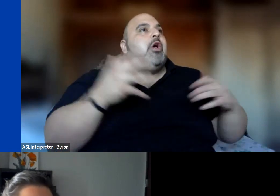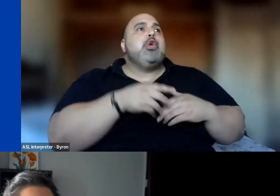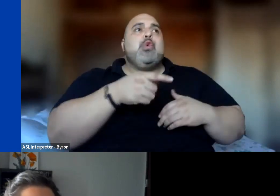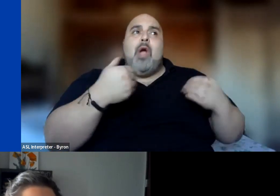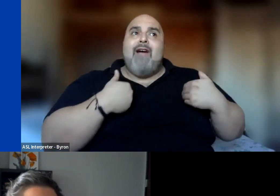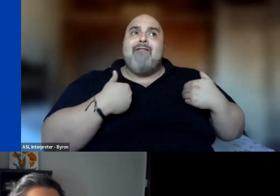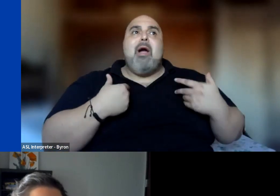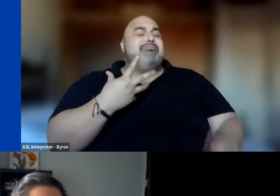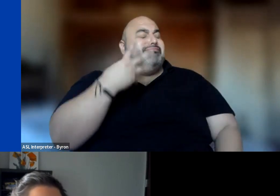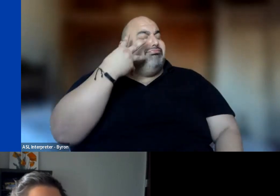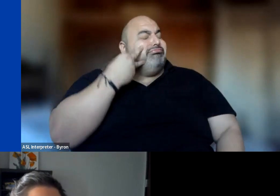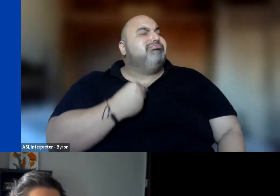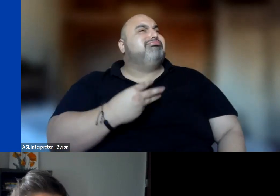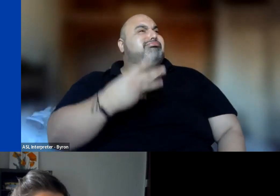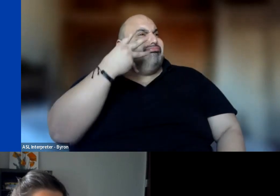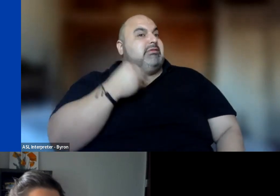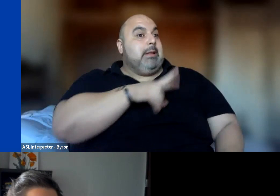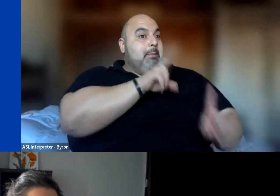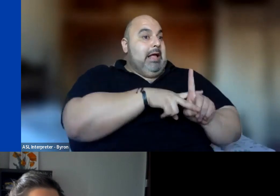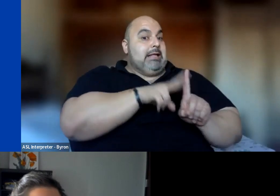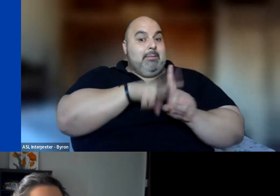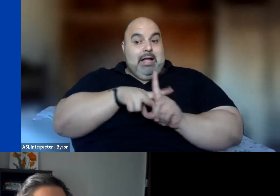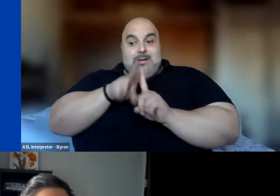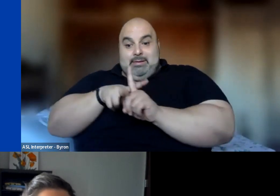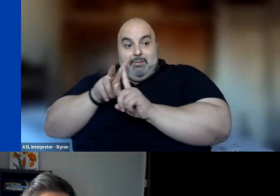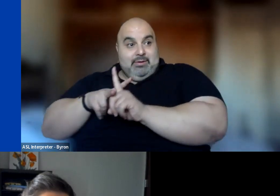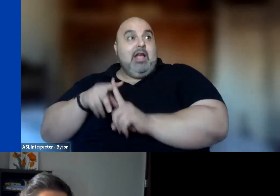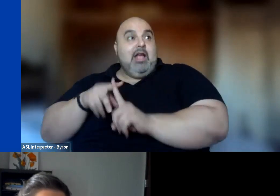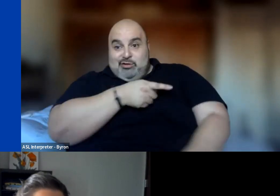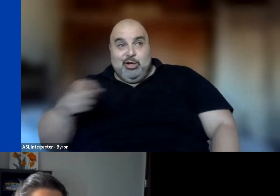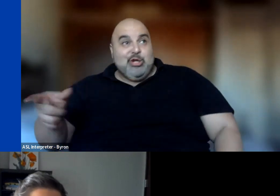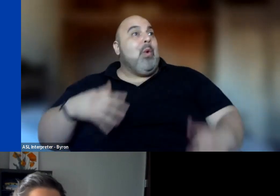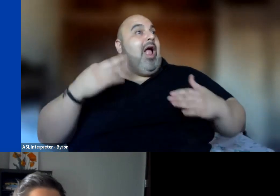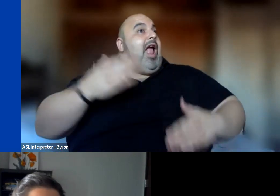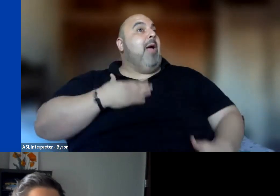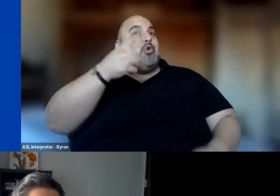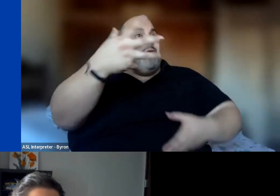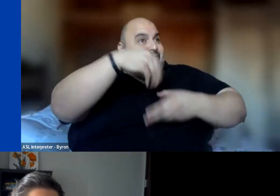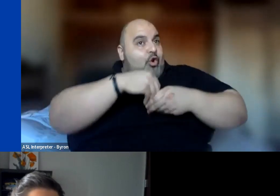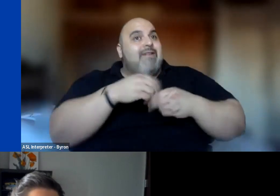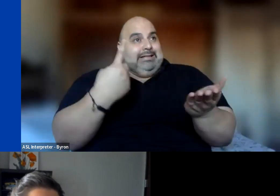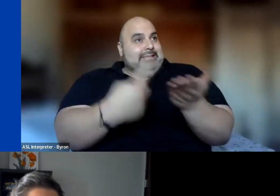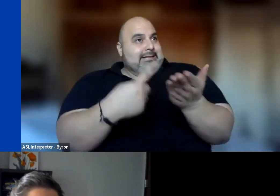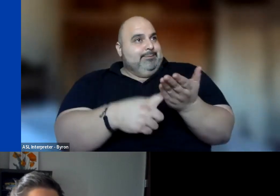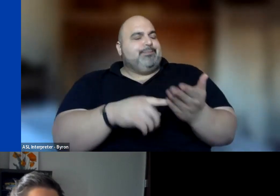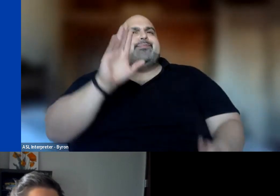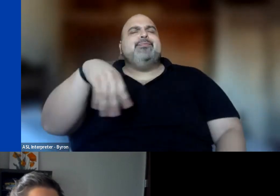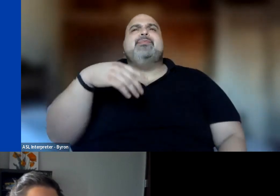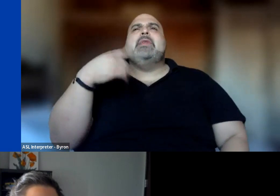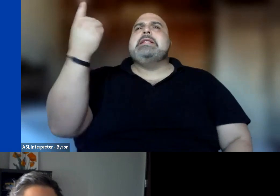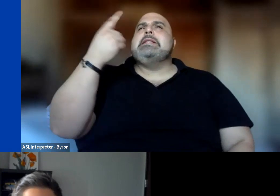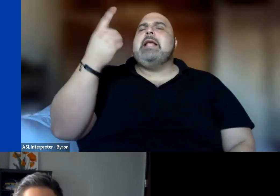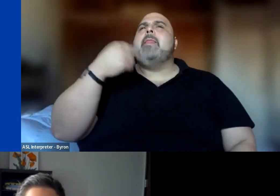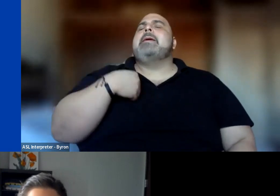of experience that's applicable to much of what we're working on right now. So we're so glad to have you as part of this conversation. And something that strikes me along